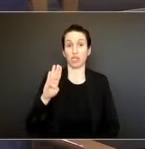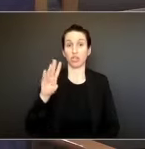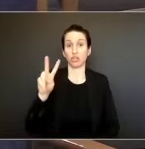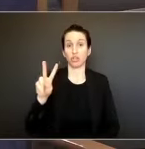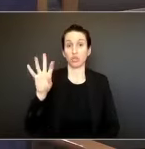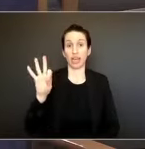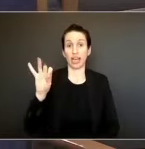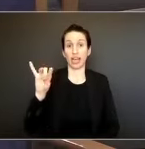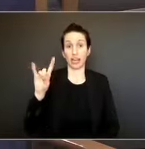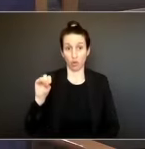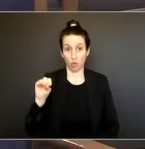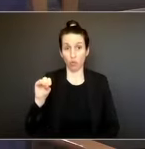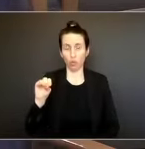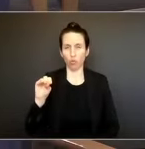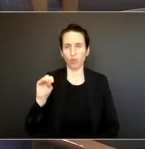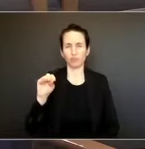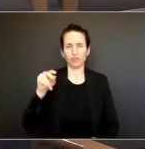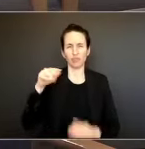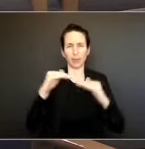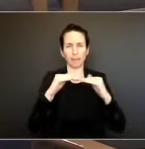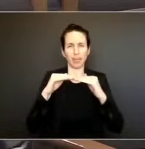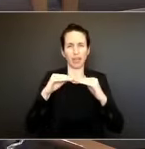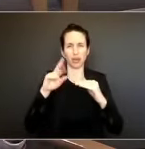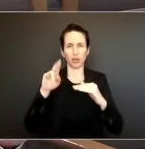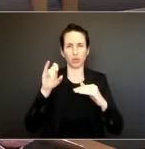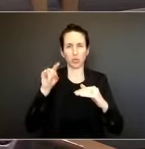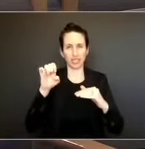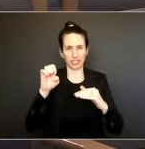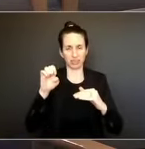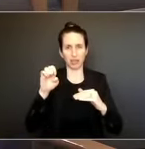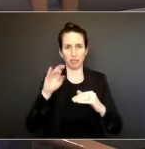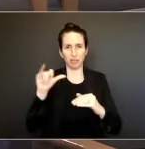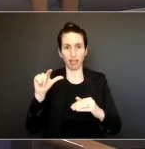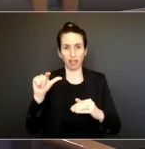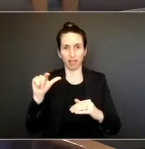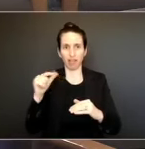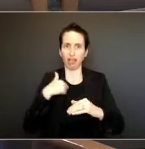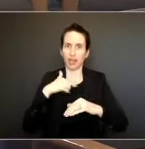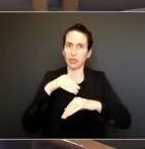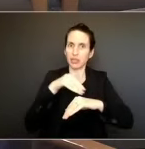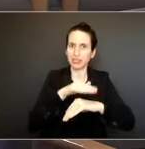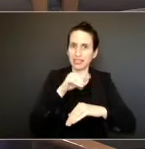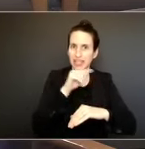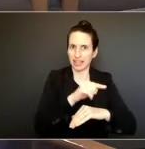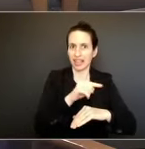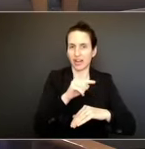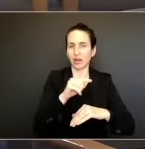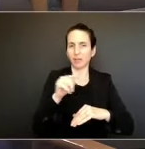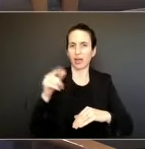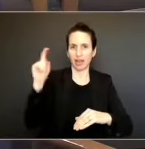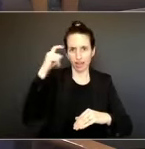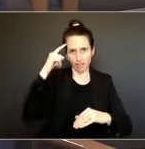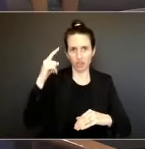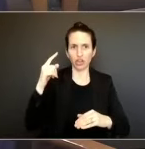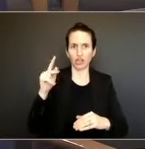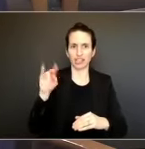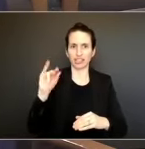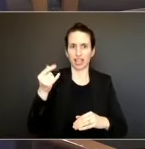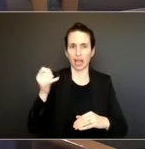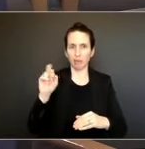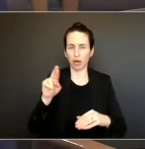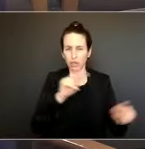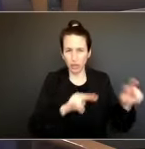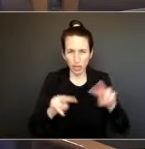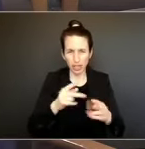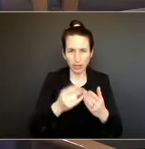Hampshire 20 years ago to look at that project. We are almost to the end of the biennium with HB 2980, and they have yet to